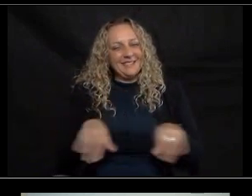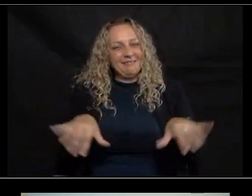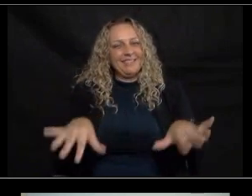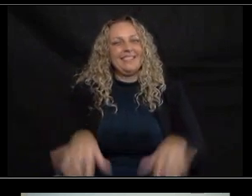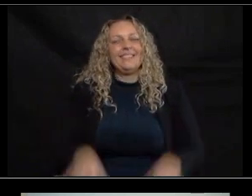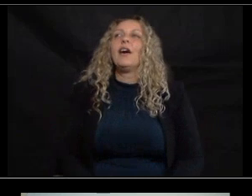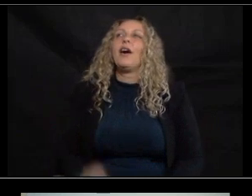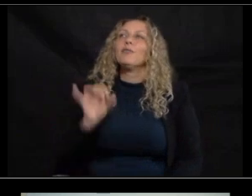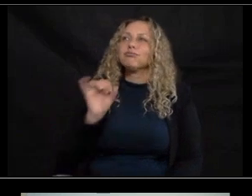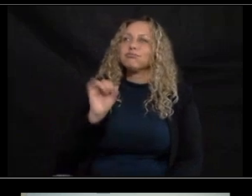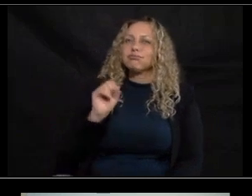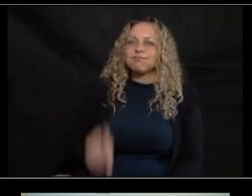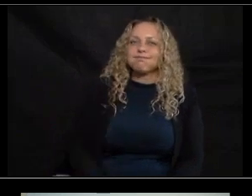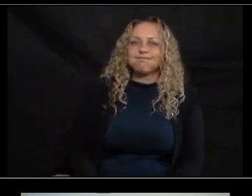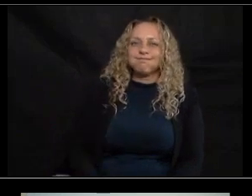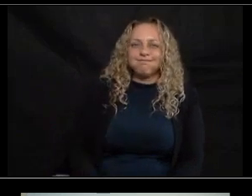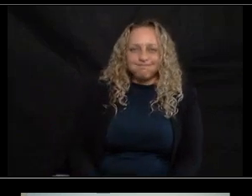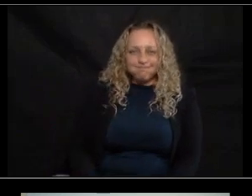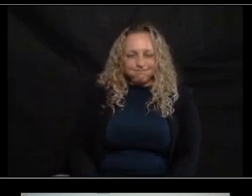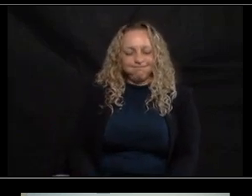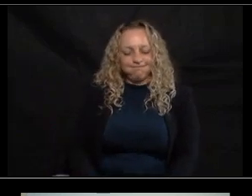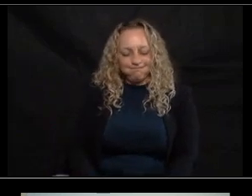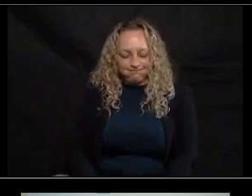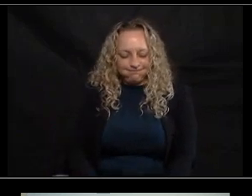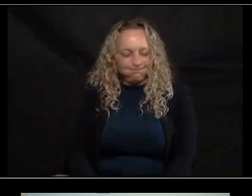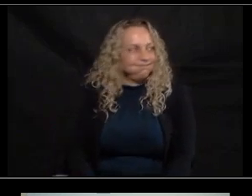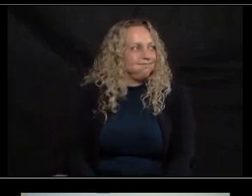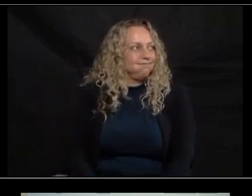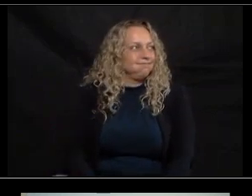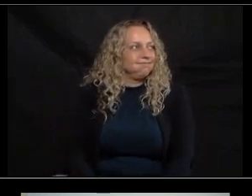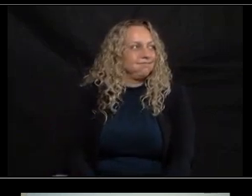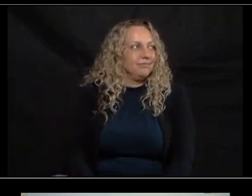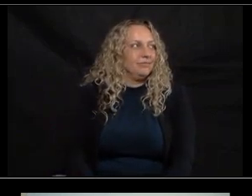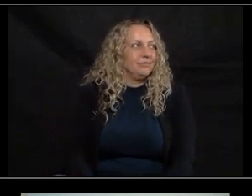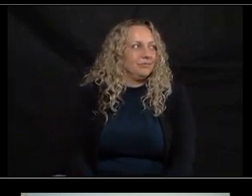Okay, thanks, Rebecca. You're welcome.